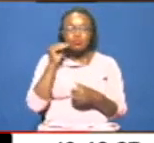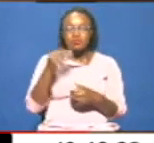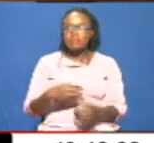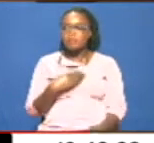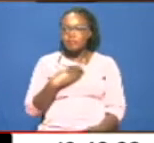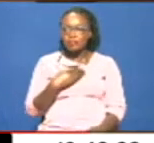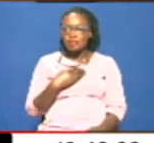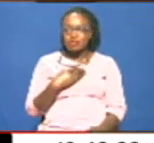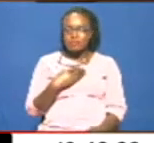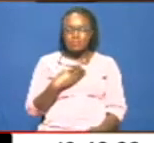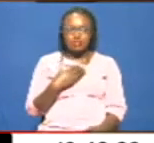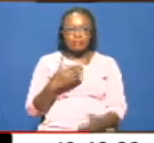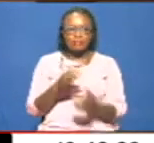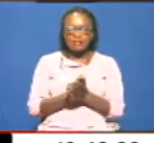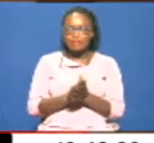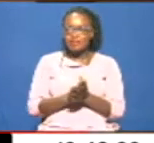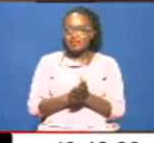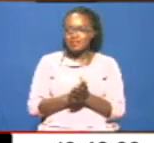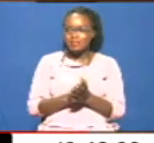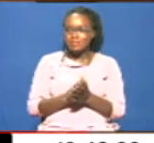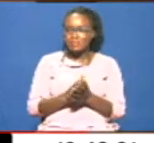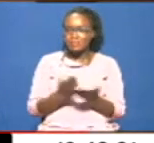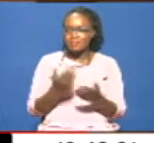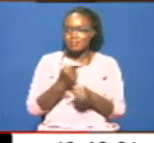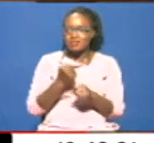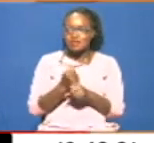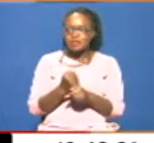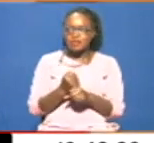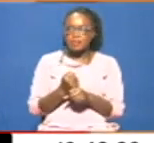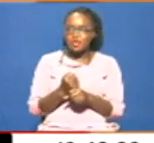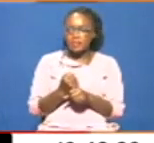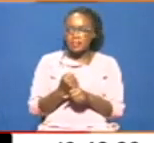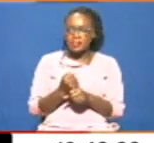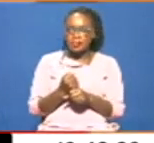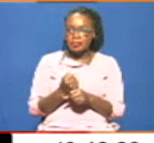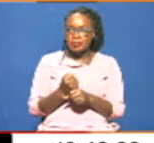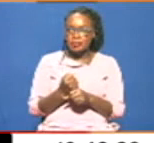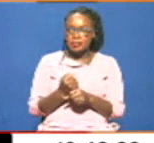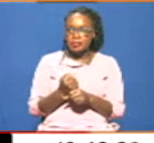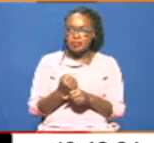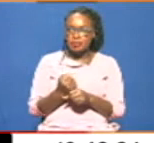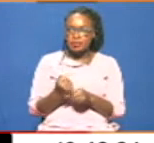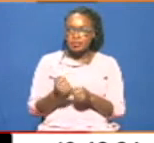go to look at the problems, as I said, we do a lot of market research, there are people who will tell you that they could never use a charcoal